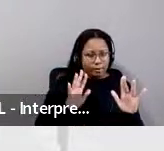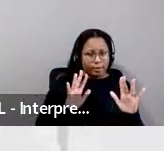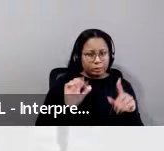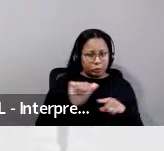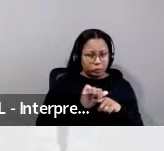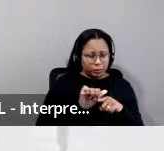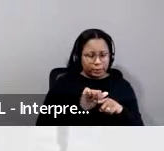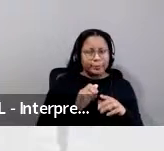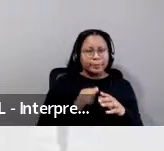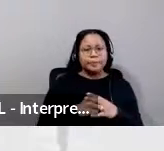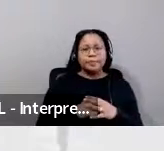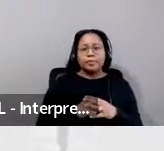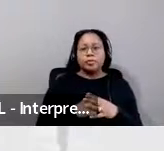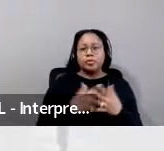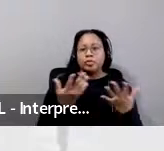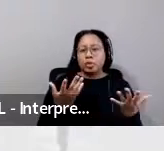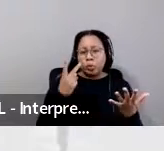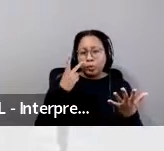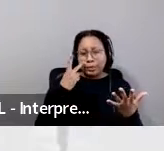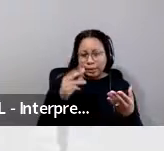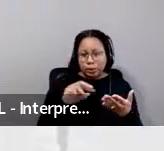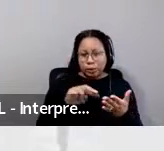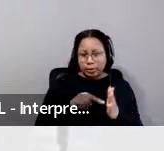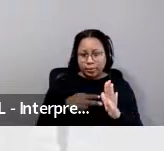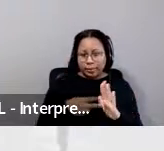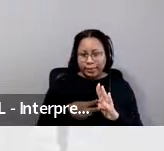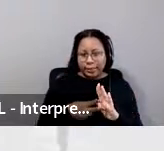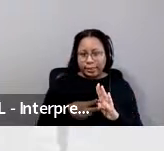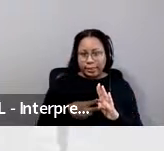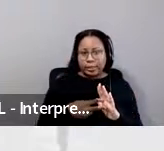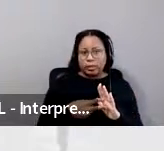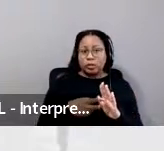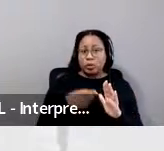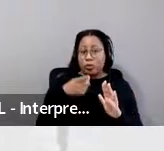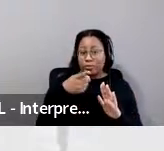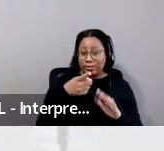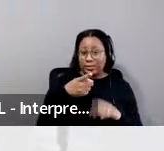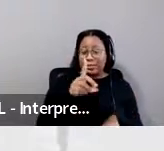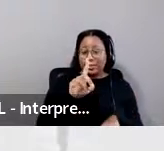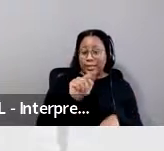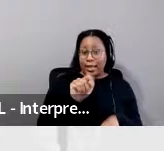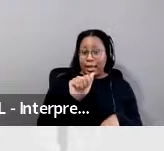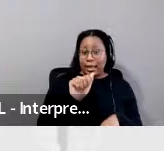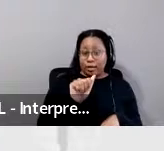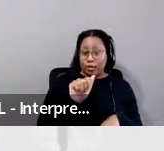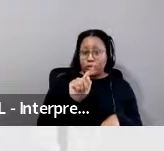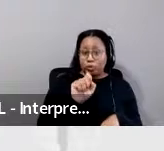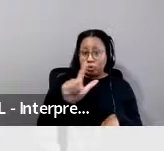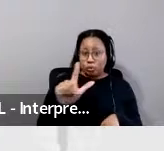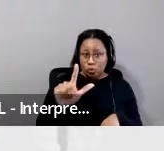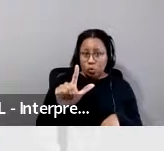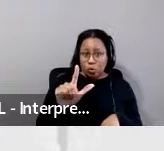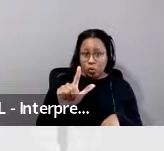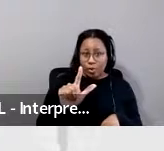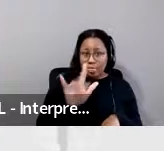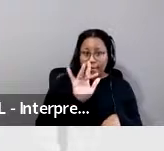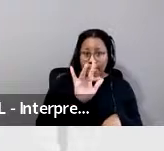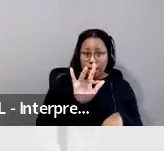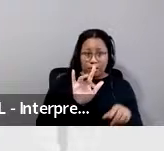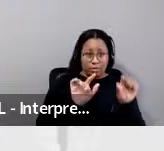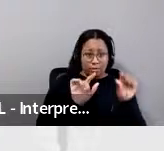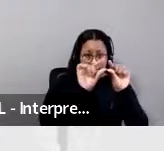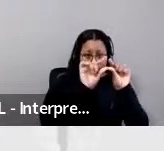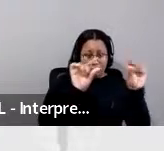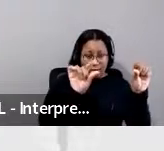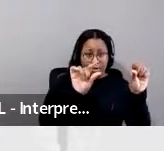So Sarit was showing you the data tool, and you can see that the data tool button is highlighted. But if you clicked